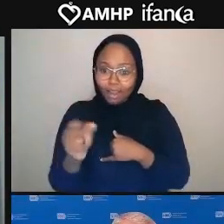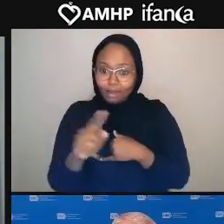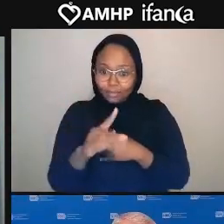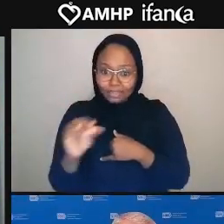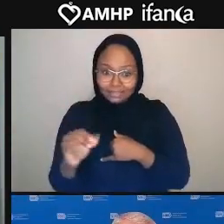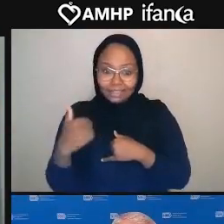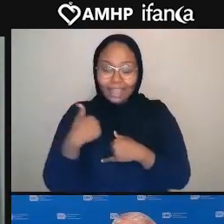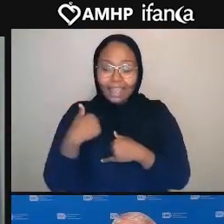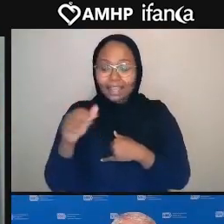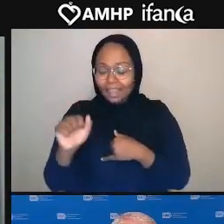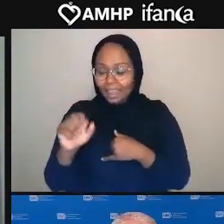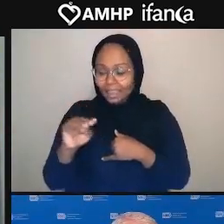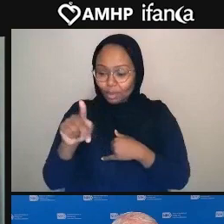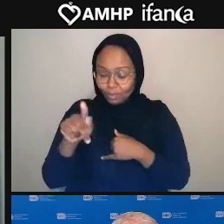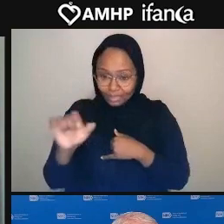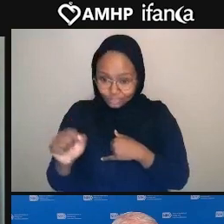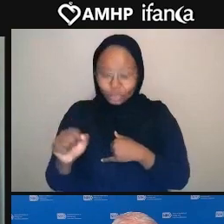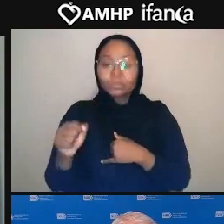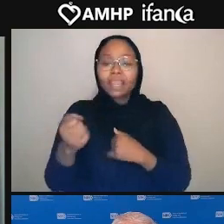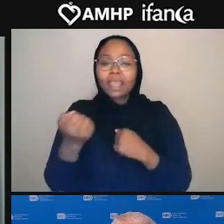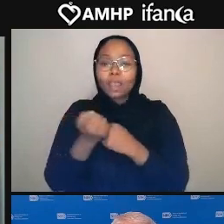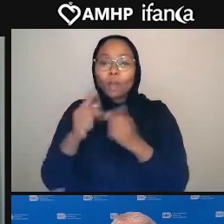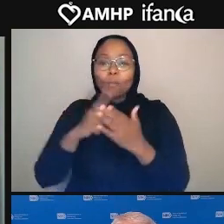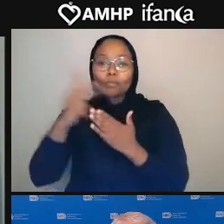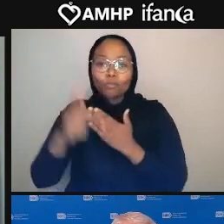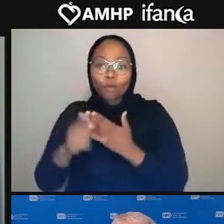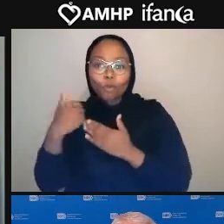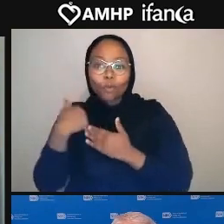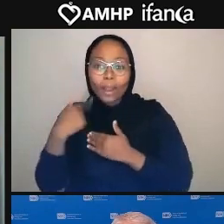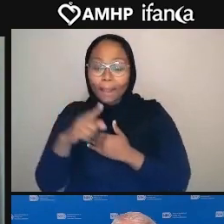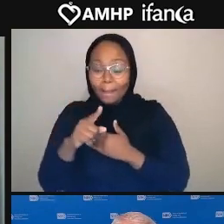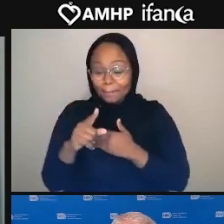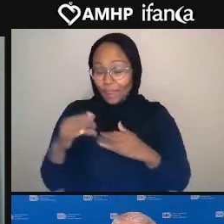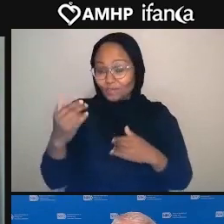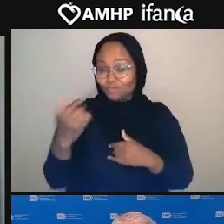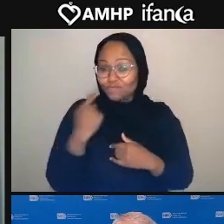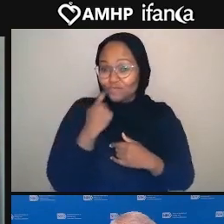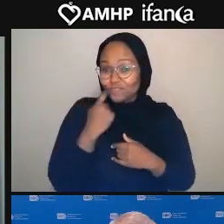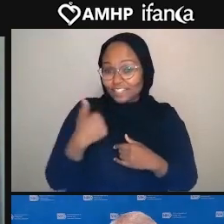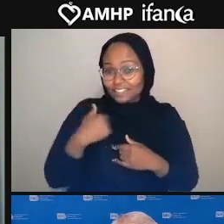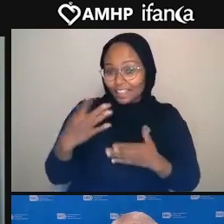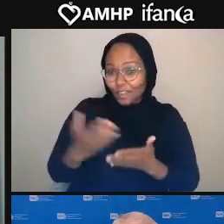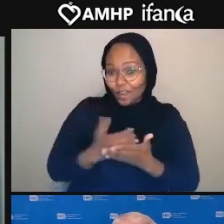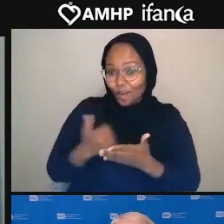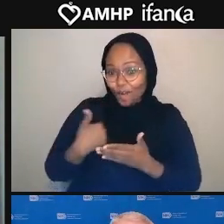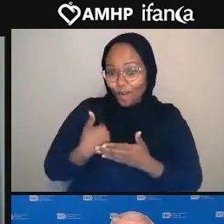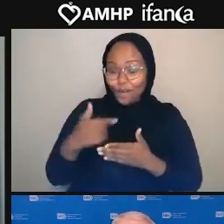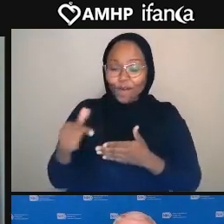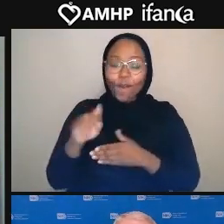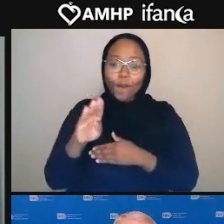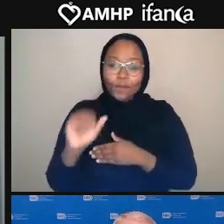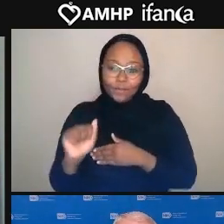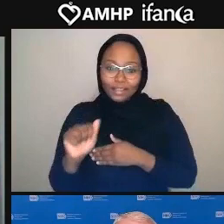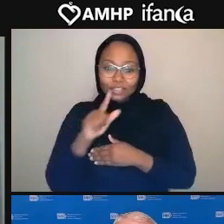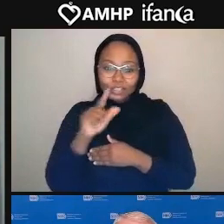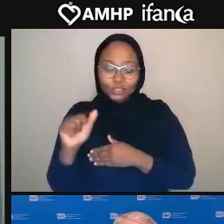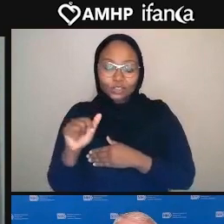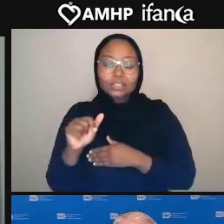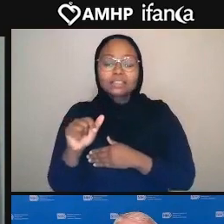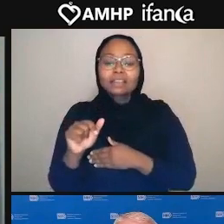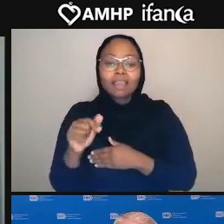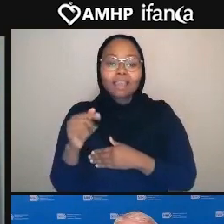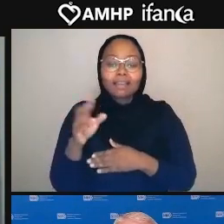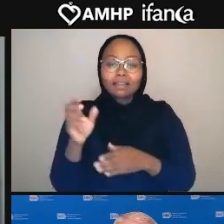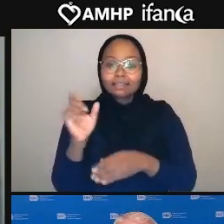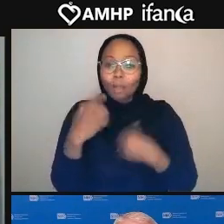Vaccine Ambassador Program, and has just recently earned her bachelor's in public health with a minor in Islamic studies. She's